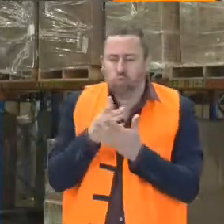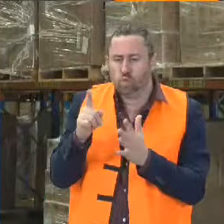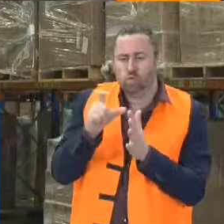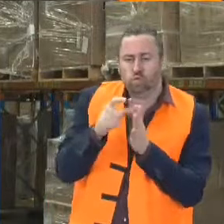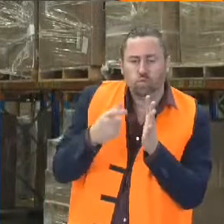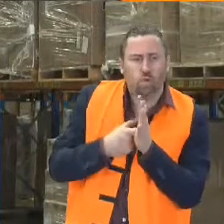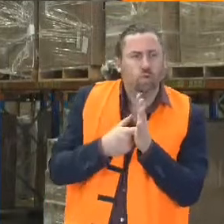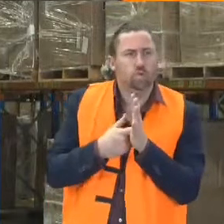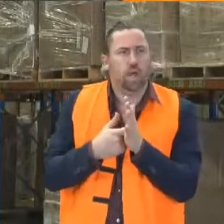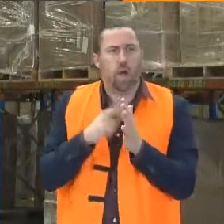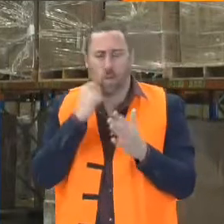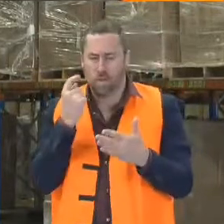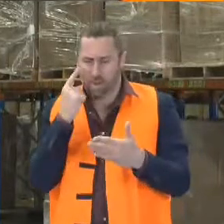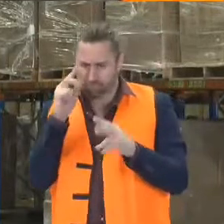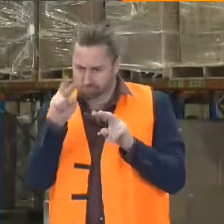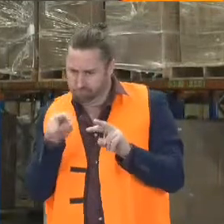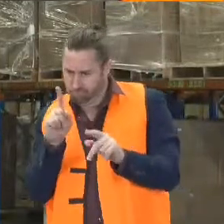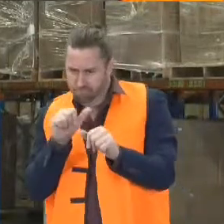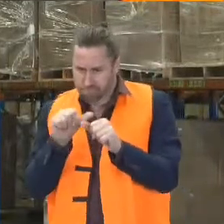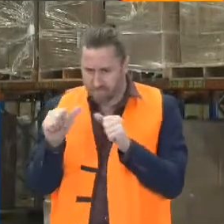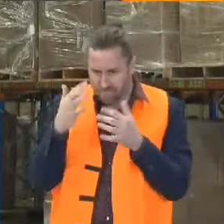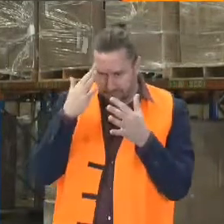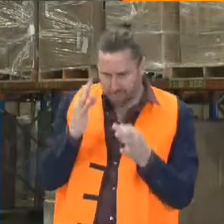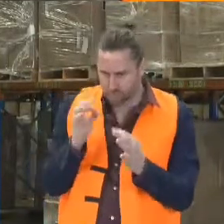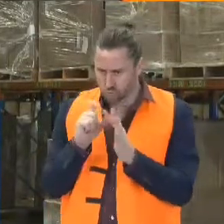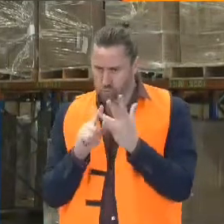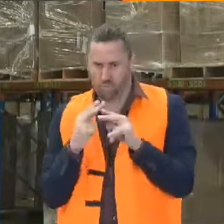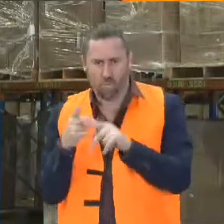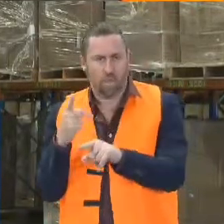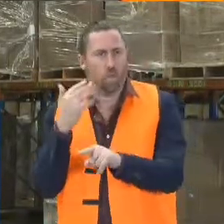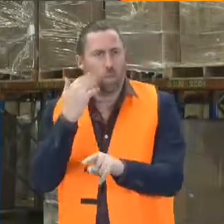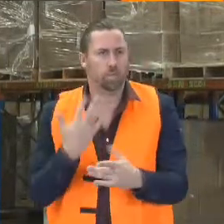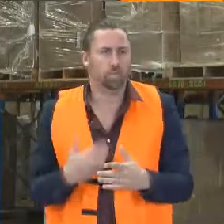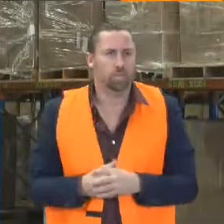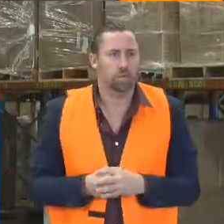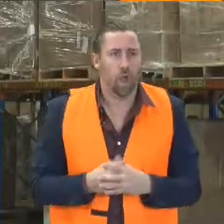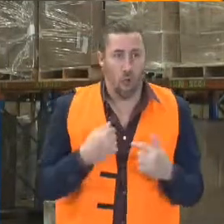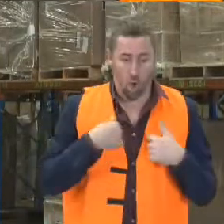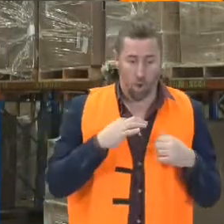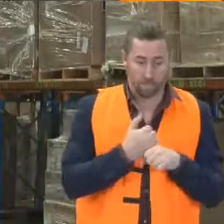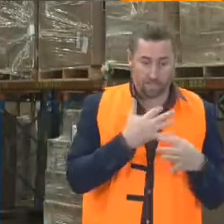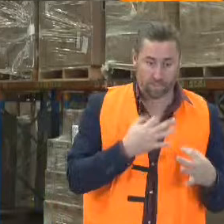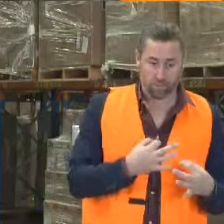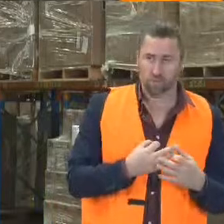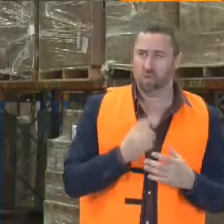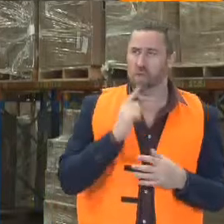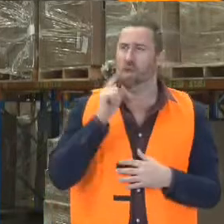best decisions based on the evidence that they have before them. They're not the decisions that we make.